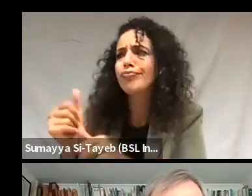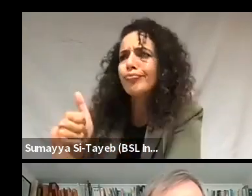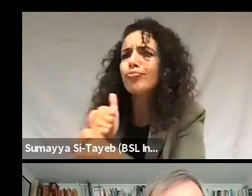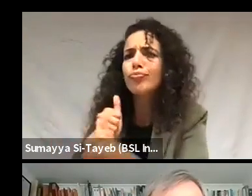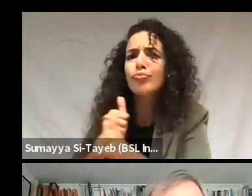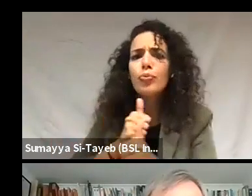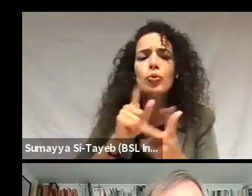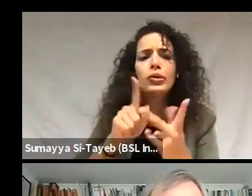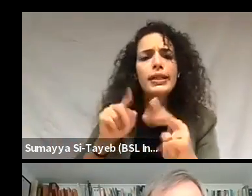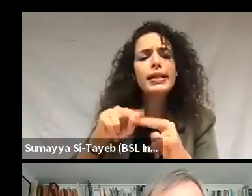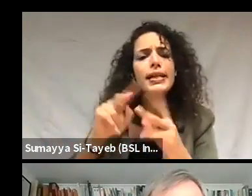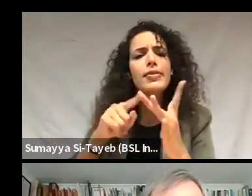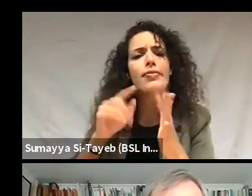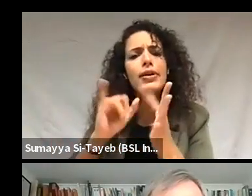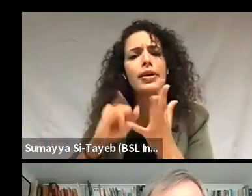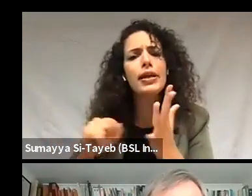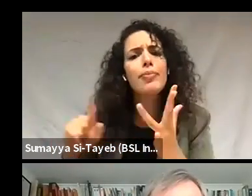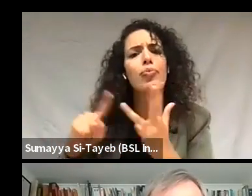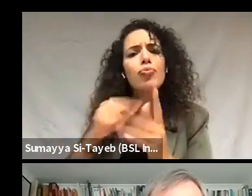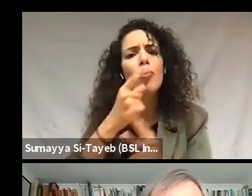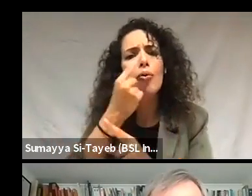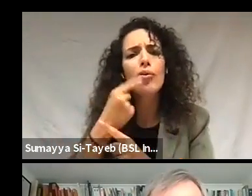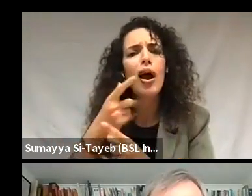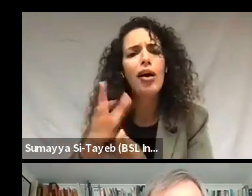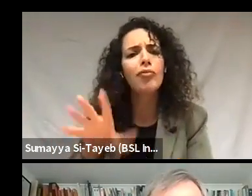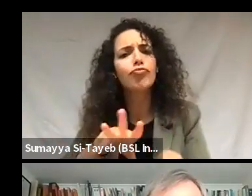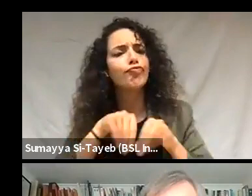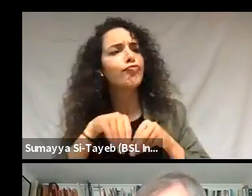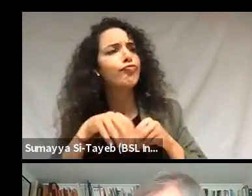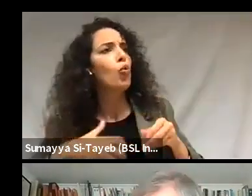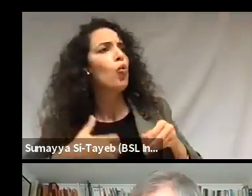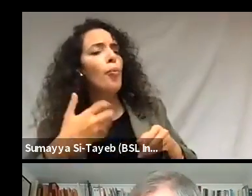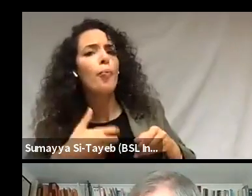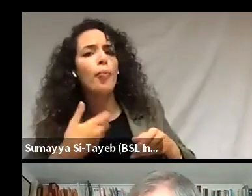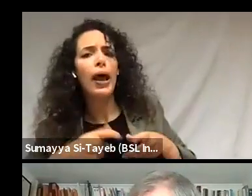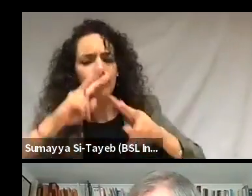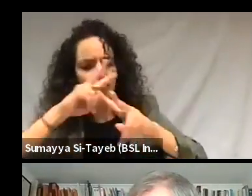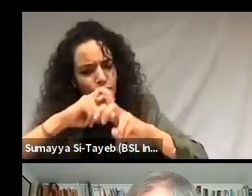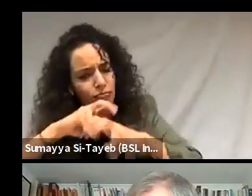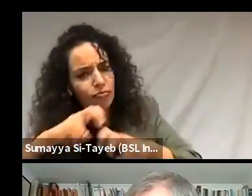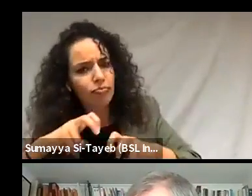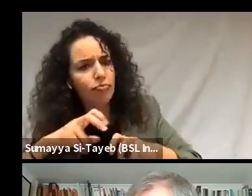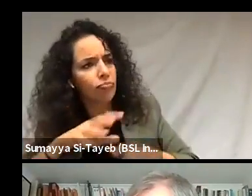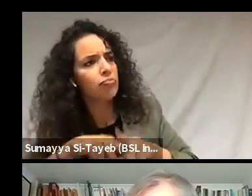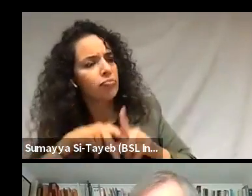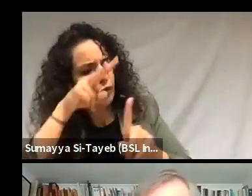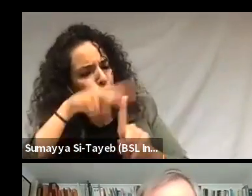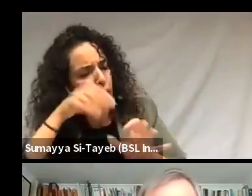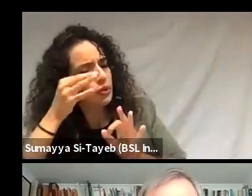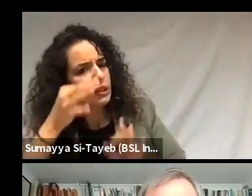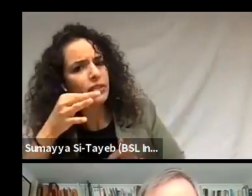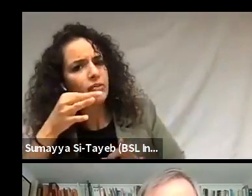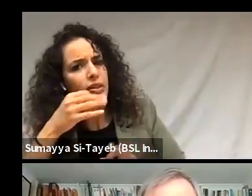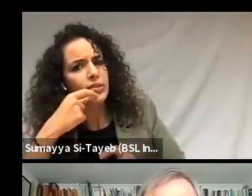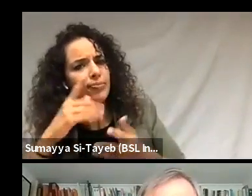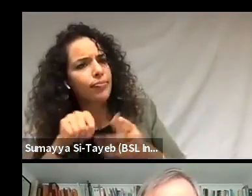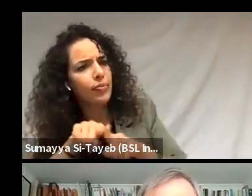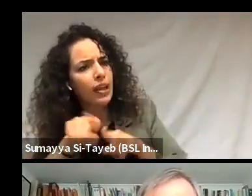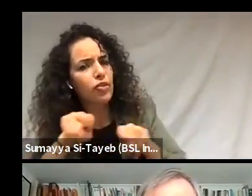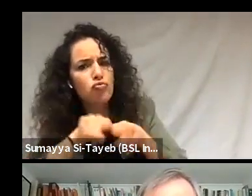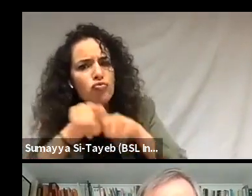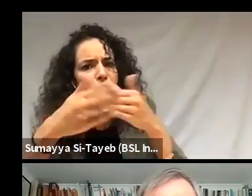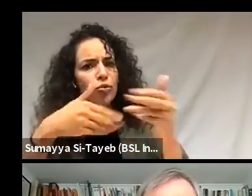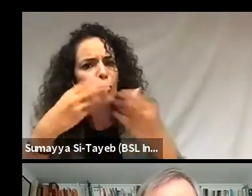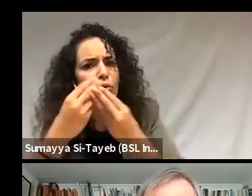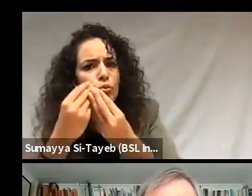the all the complaint from us seriously and do something about it, I think we don't need to go